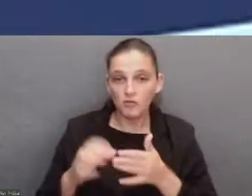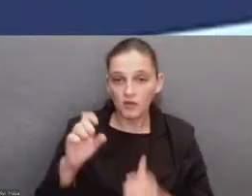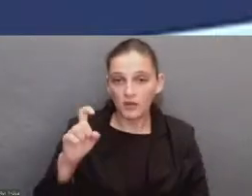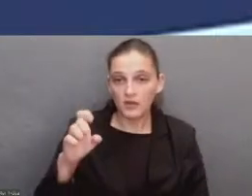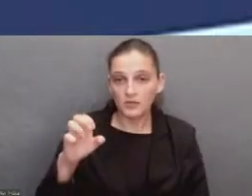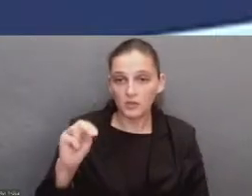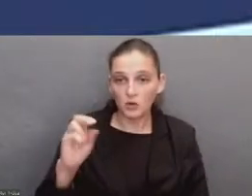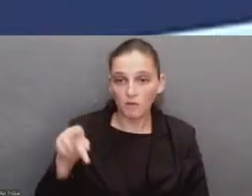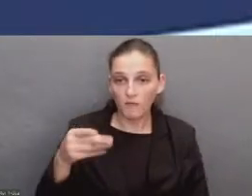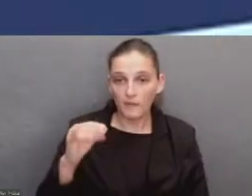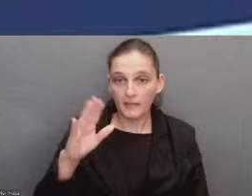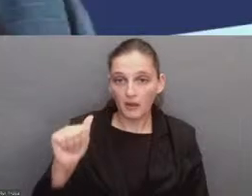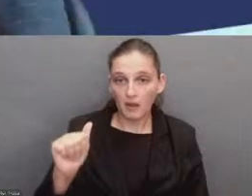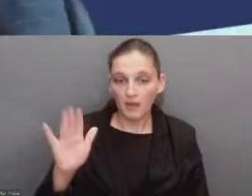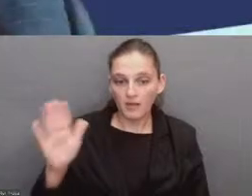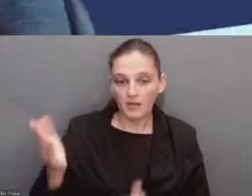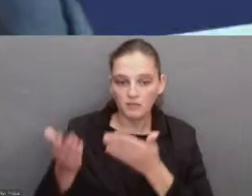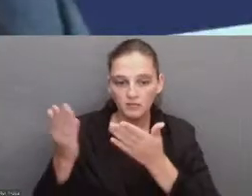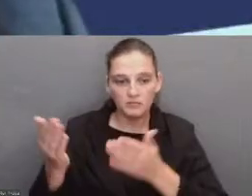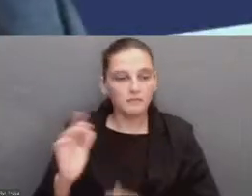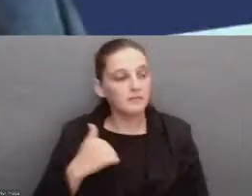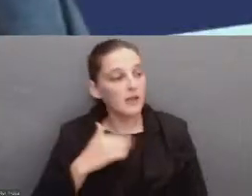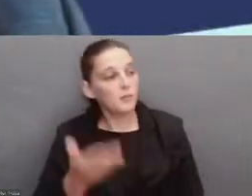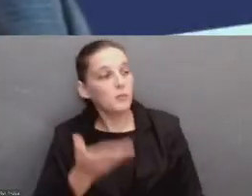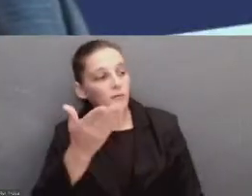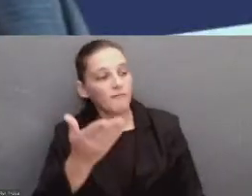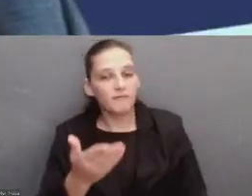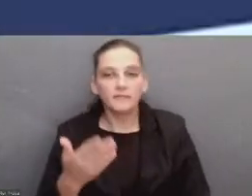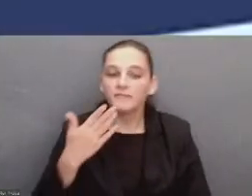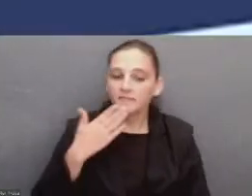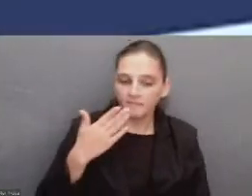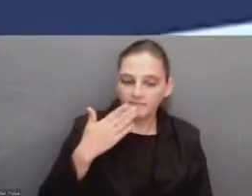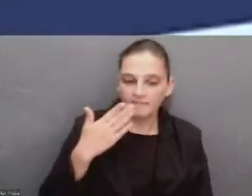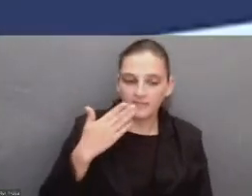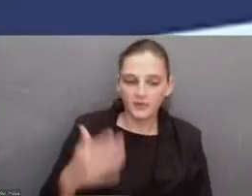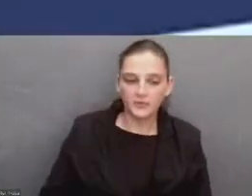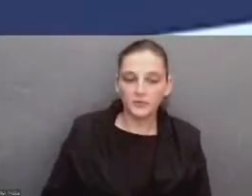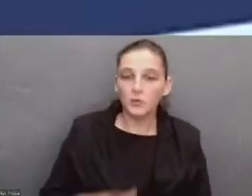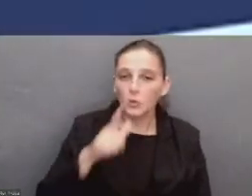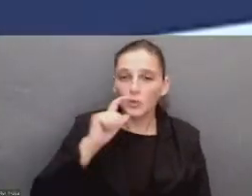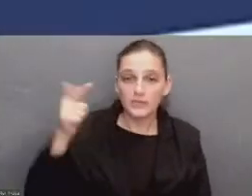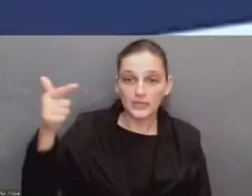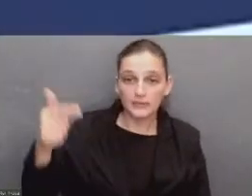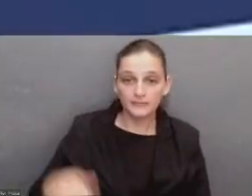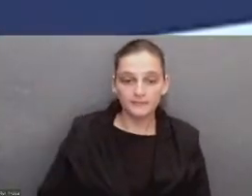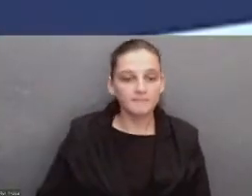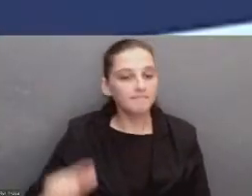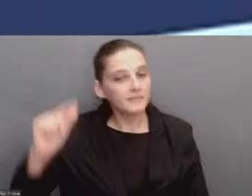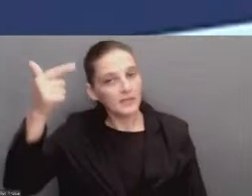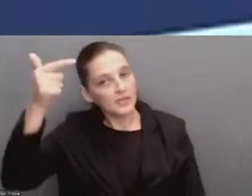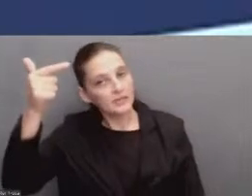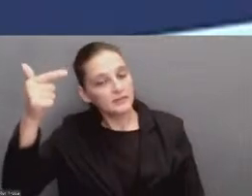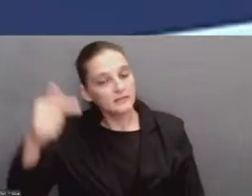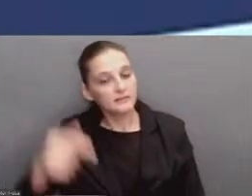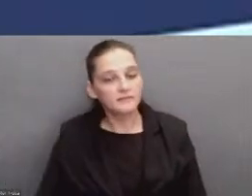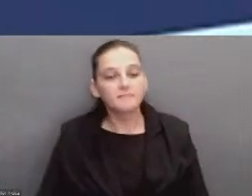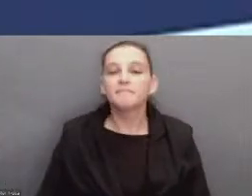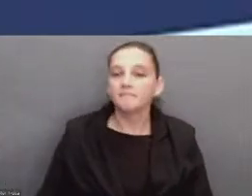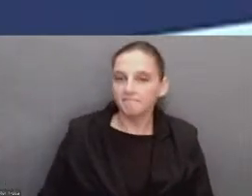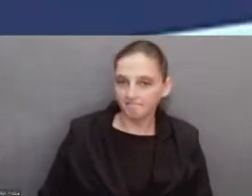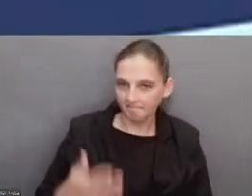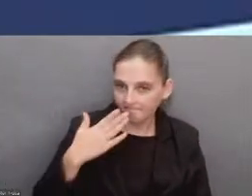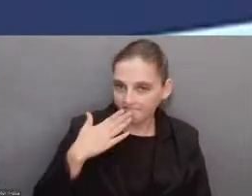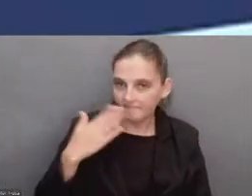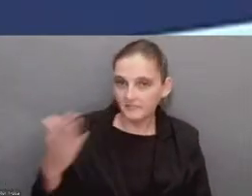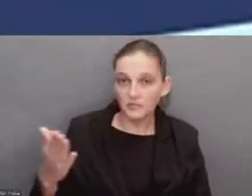please. So moved. Thank you very much. Dr. Martinez, second. Second. Thank you very